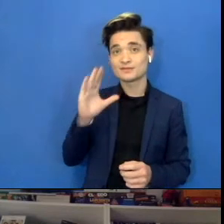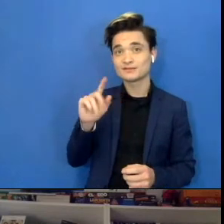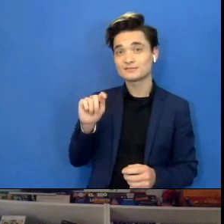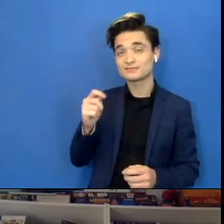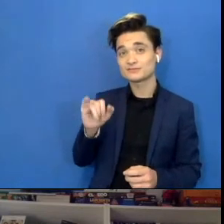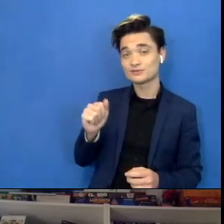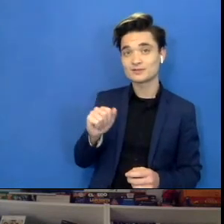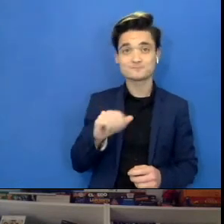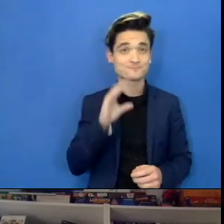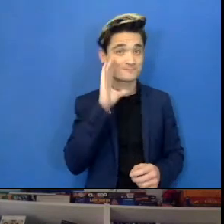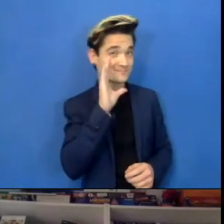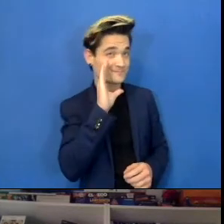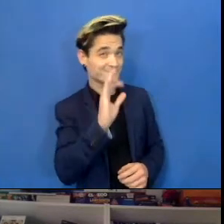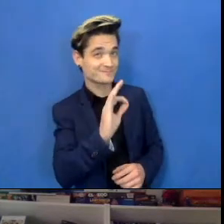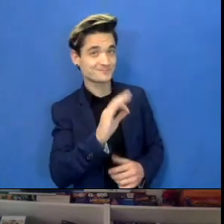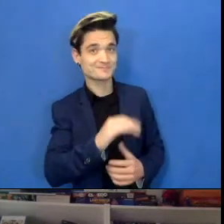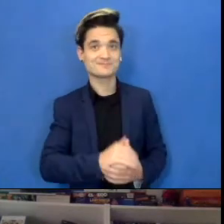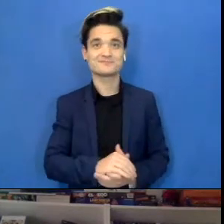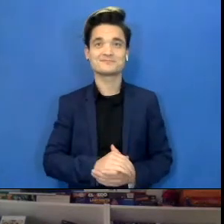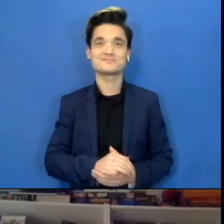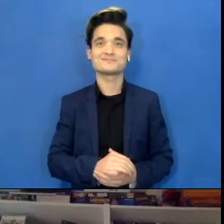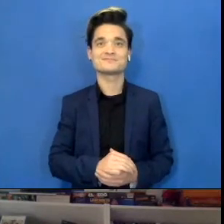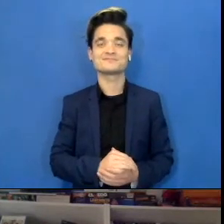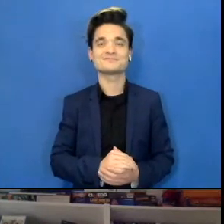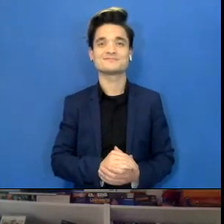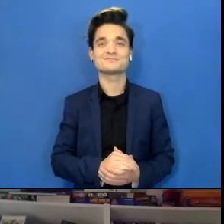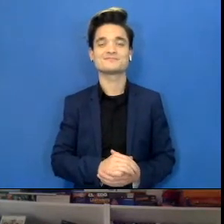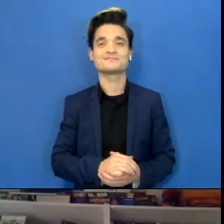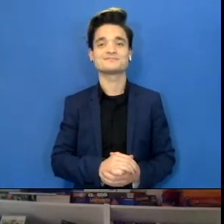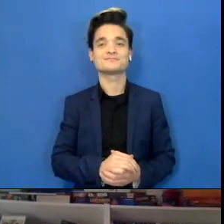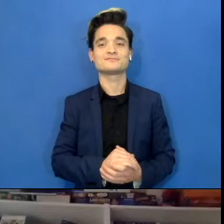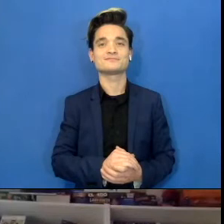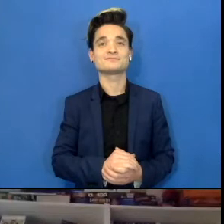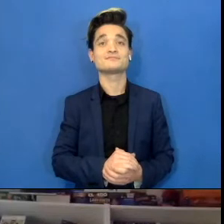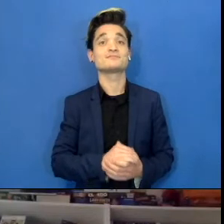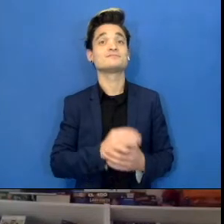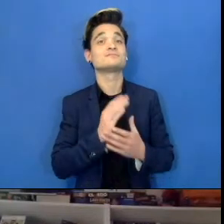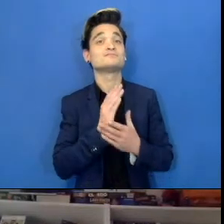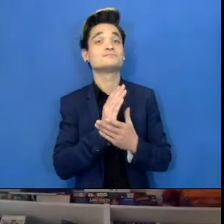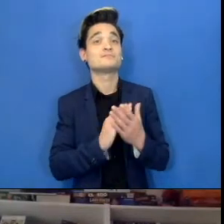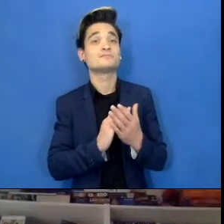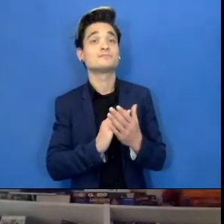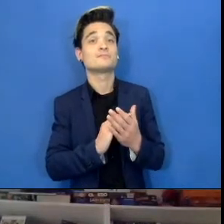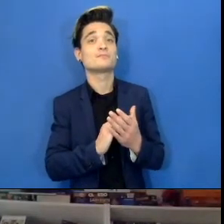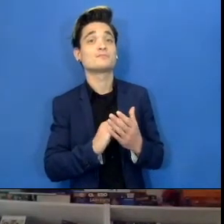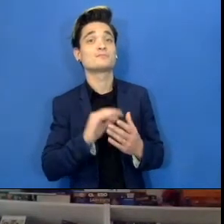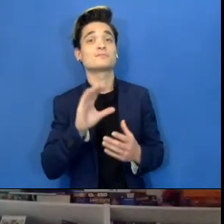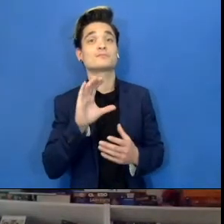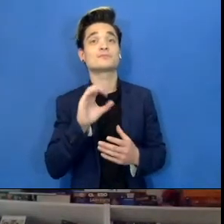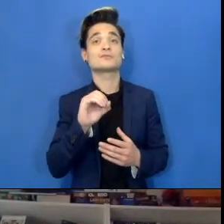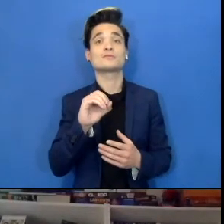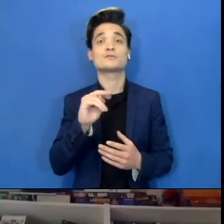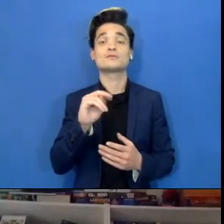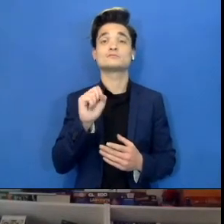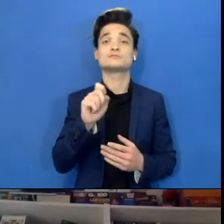Also, the whole subject of consent and boundaries is extremely important in intimacy, because when you're giving